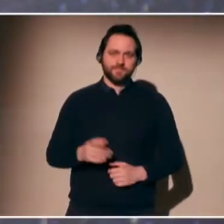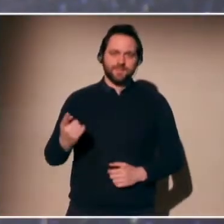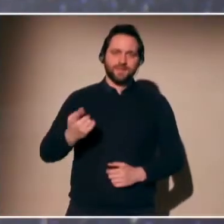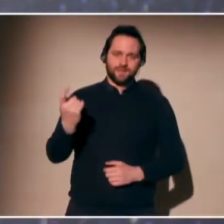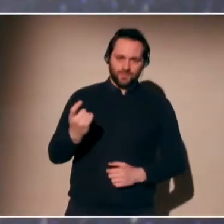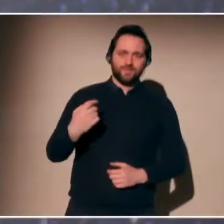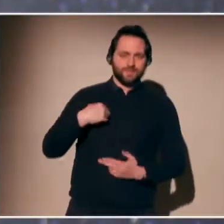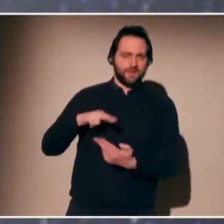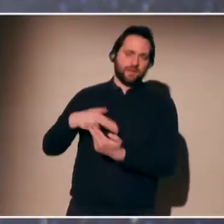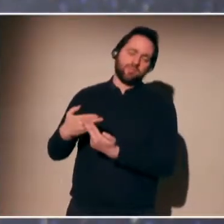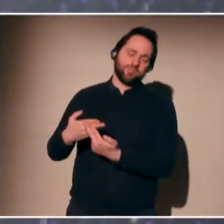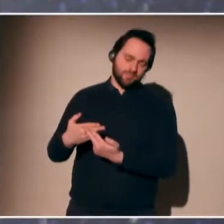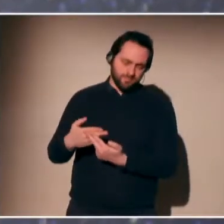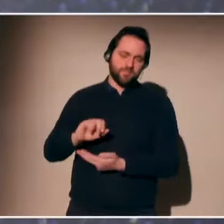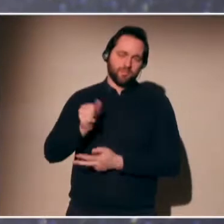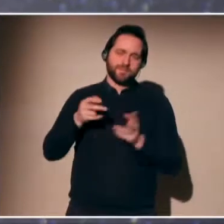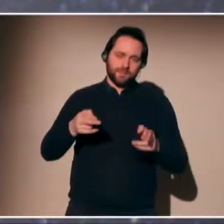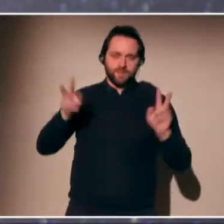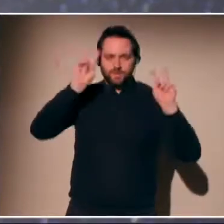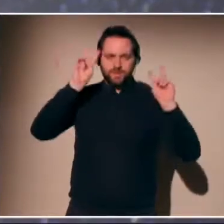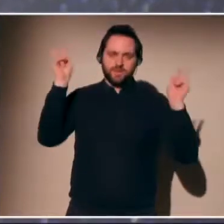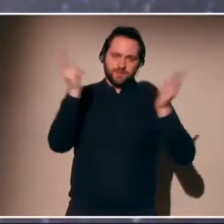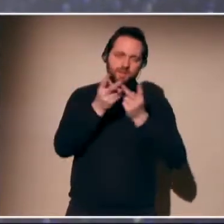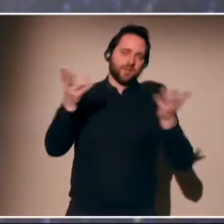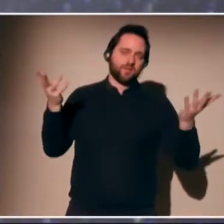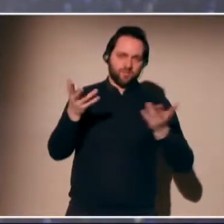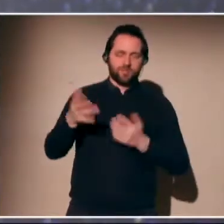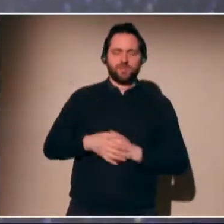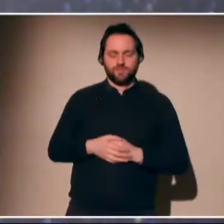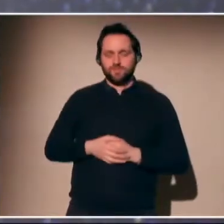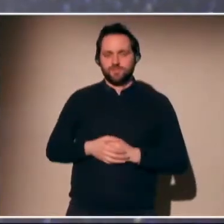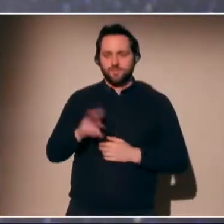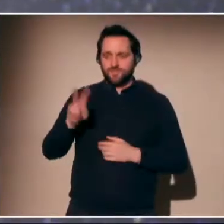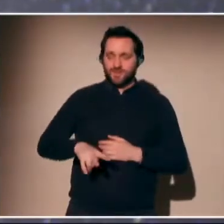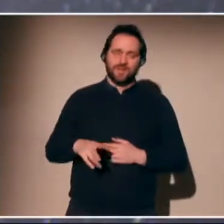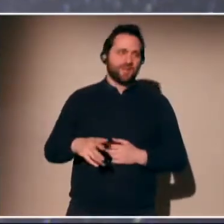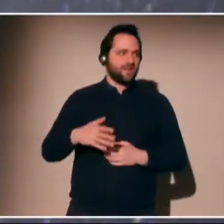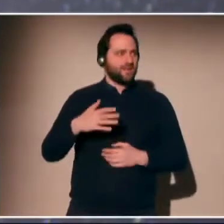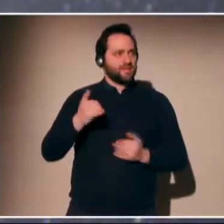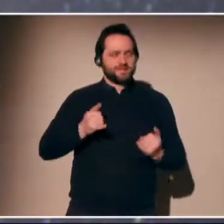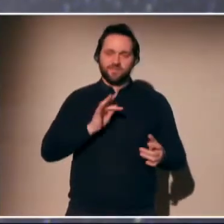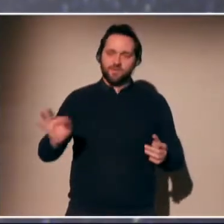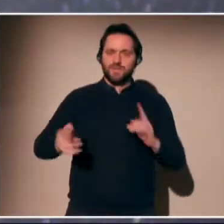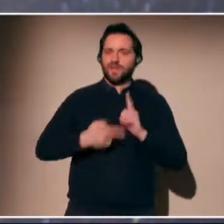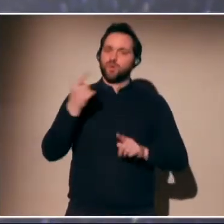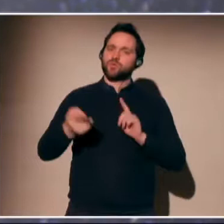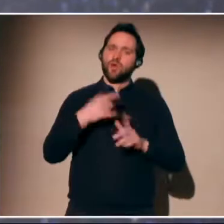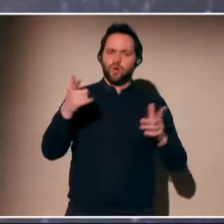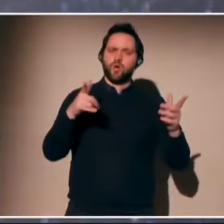Now, I'd like to give a first answer, and I'd like to explain why it is so important to attract